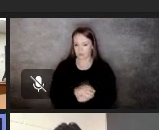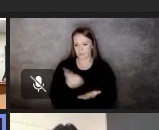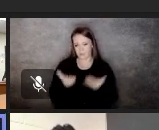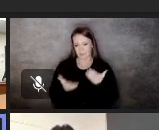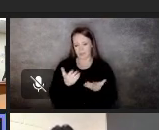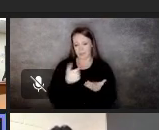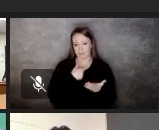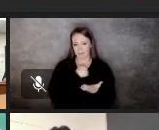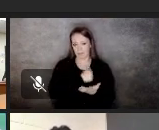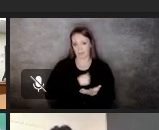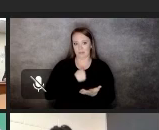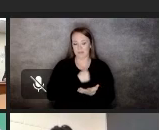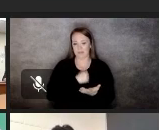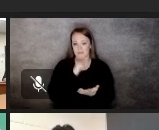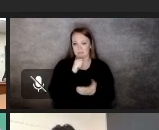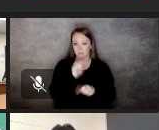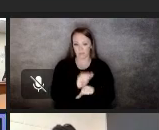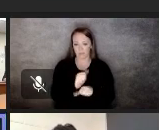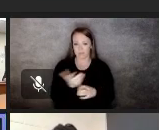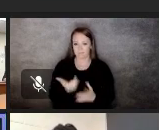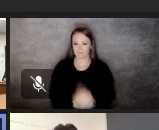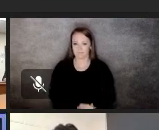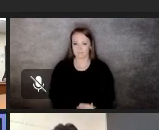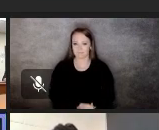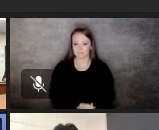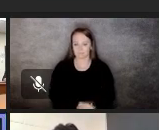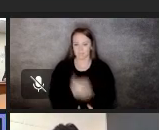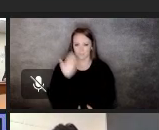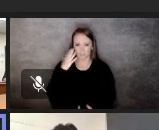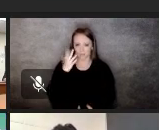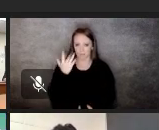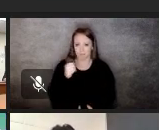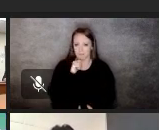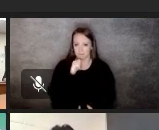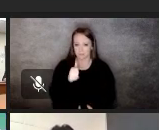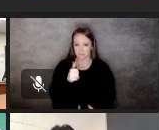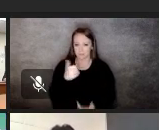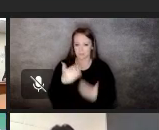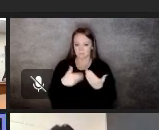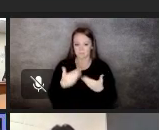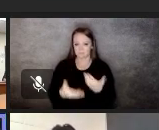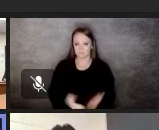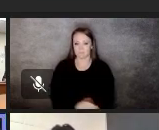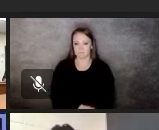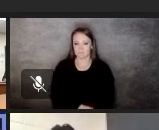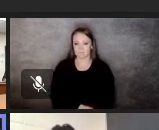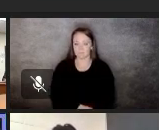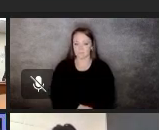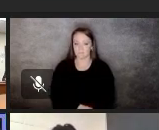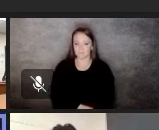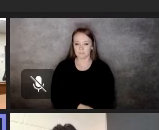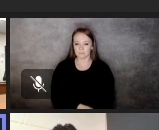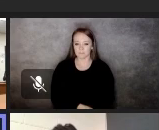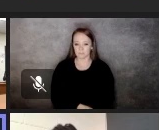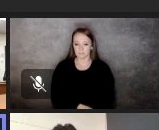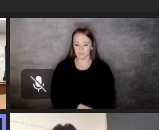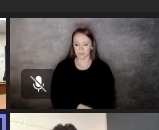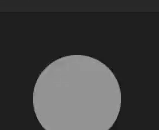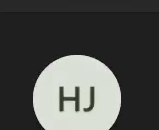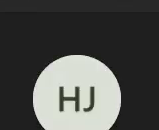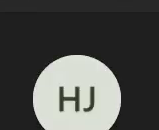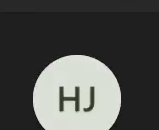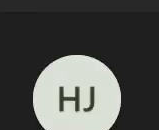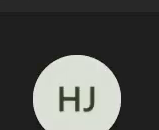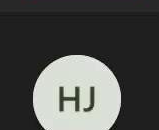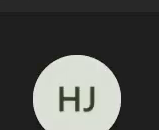okay. Why it's not advancing. Let me stop sharing and let you, let's see. Okay,